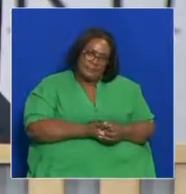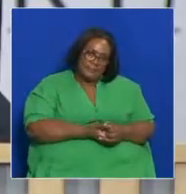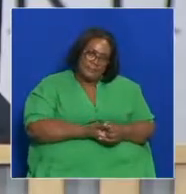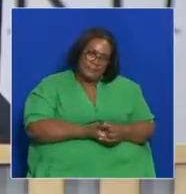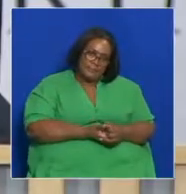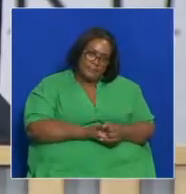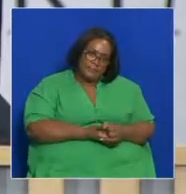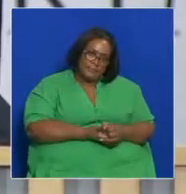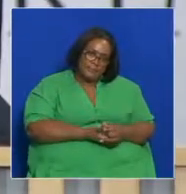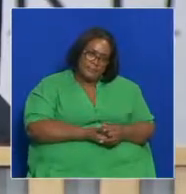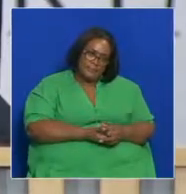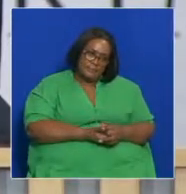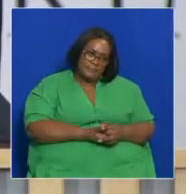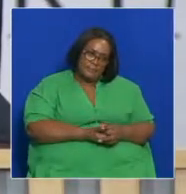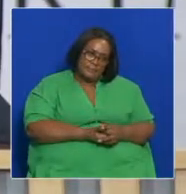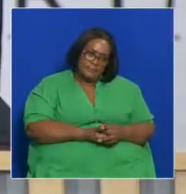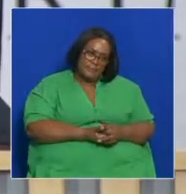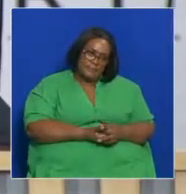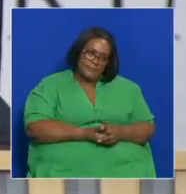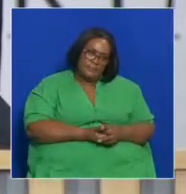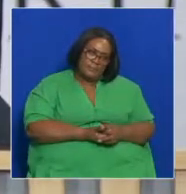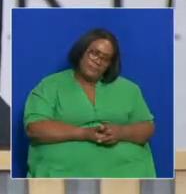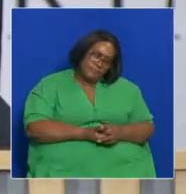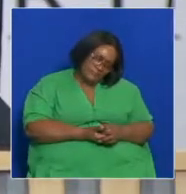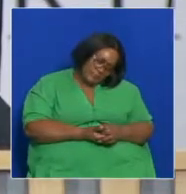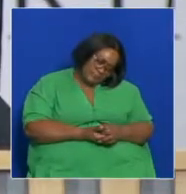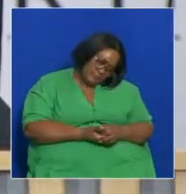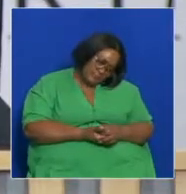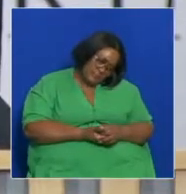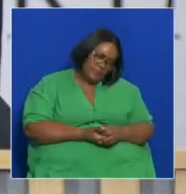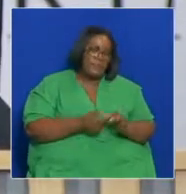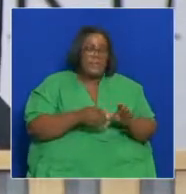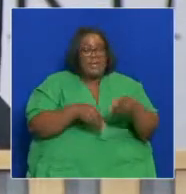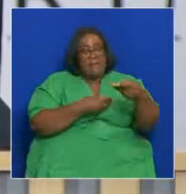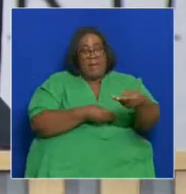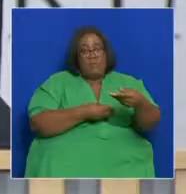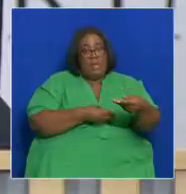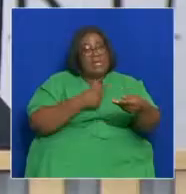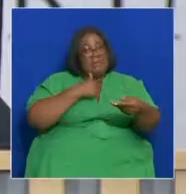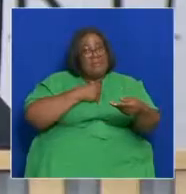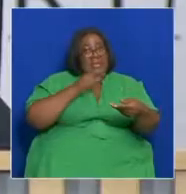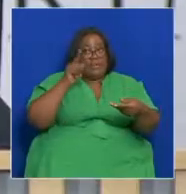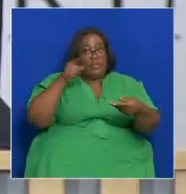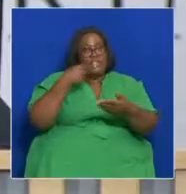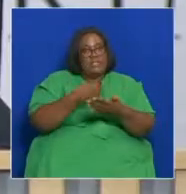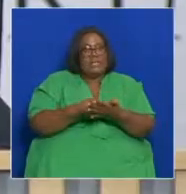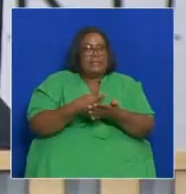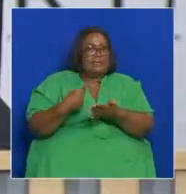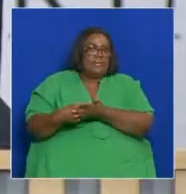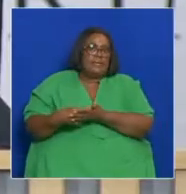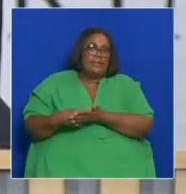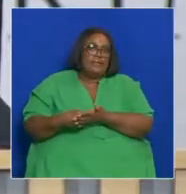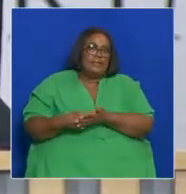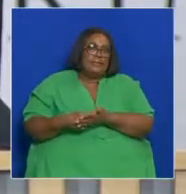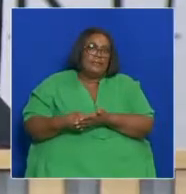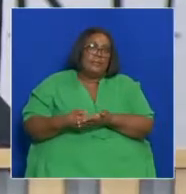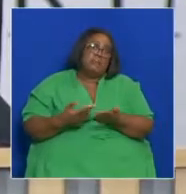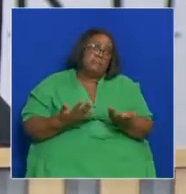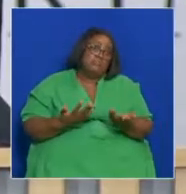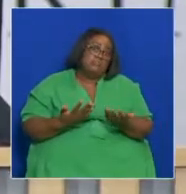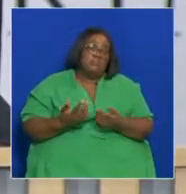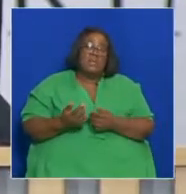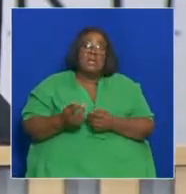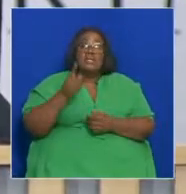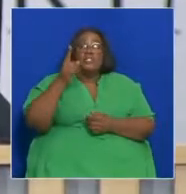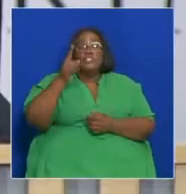The manual was signed by myself and her, and then at her instruction,